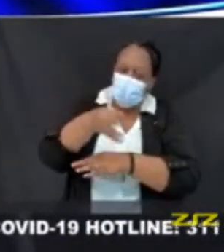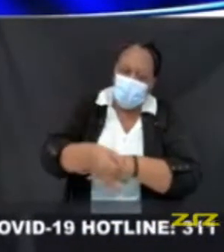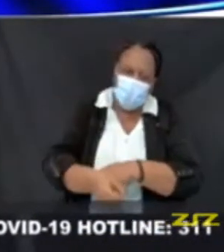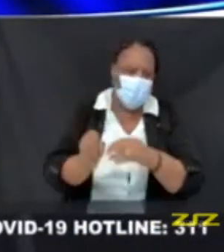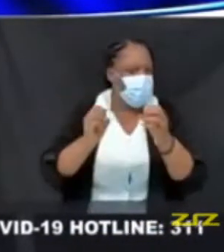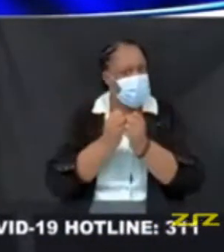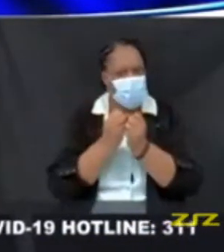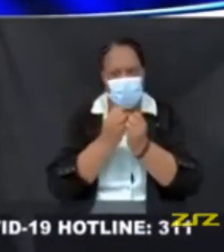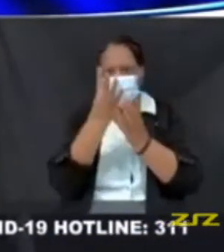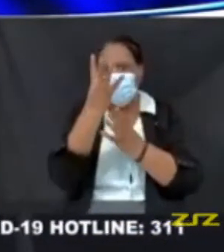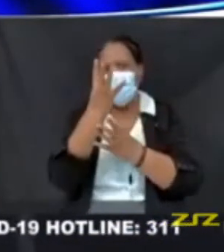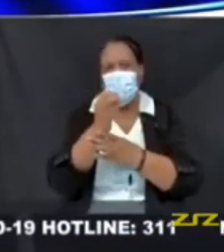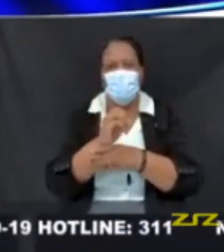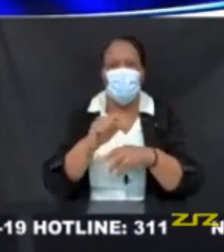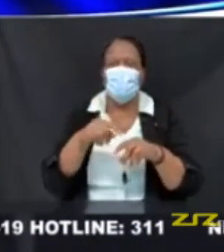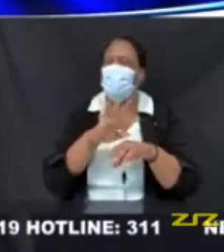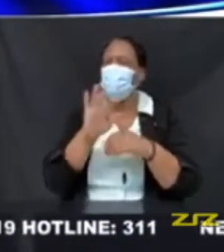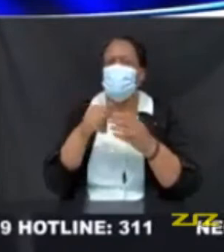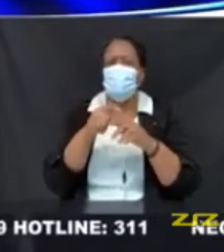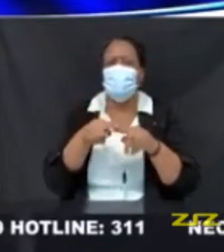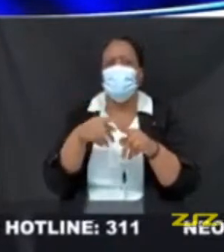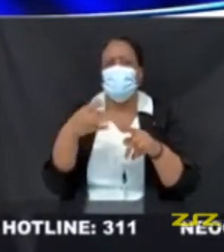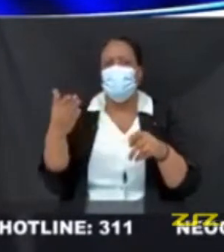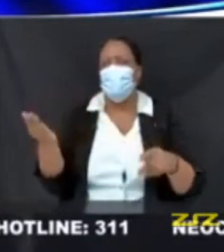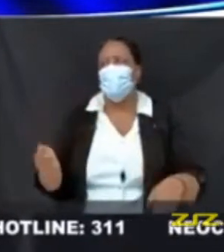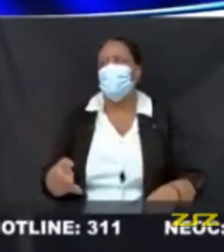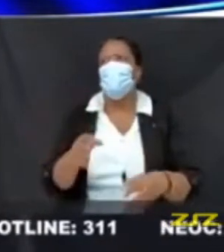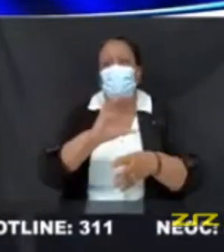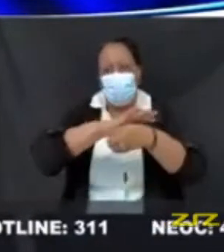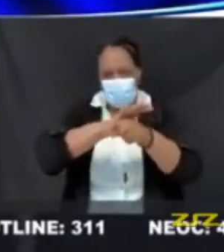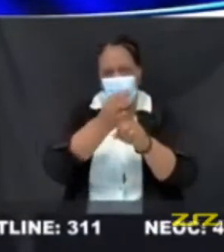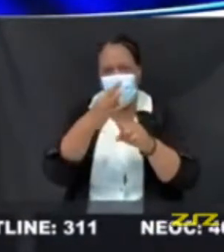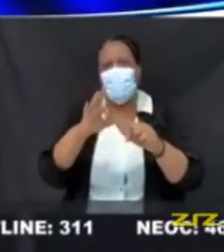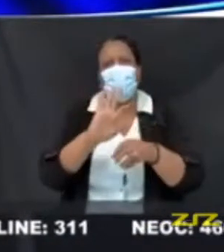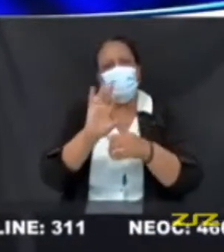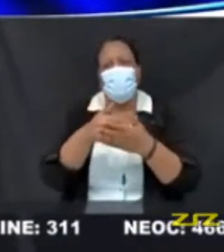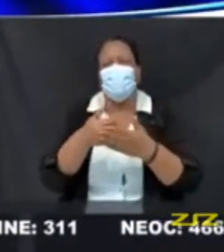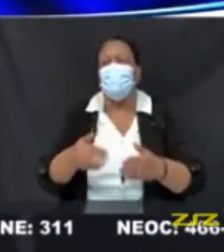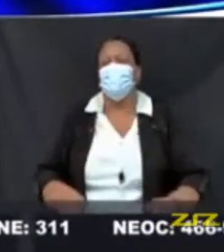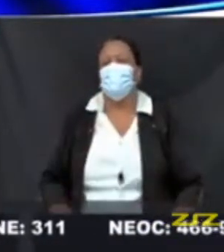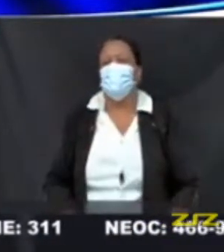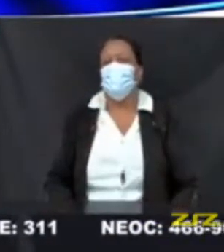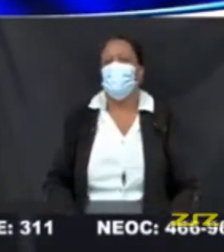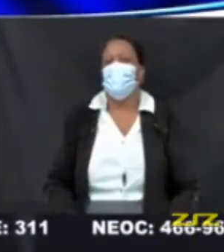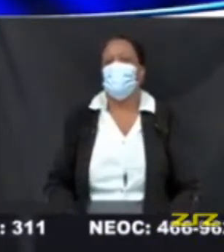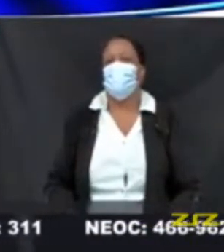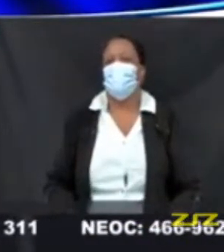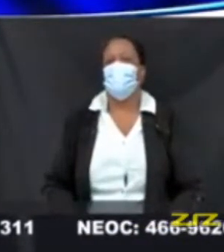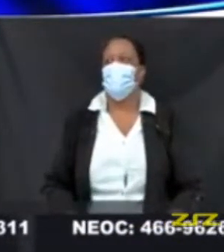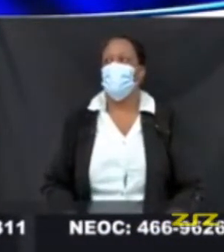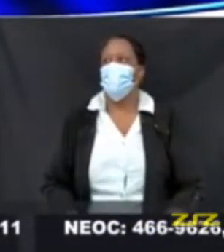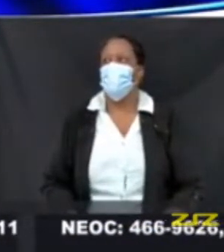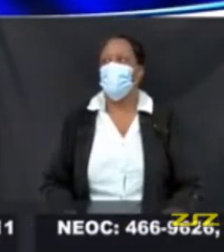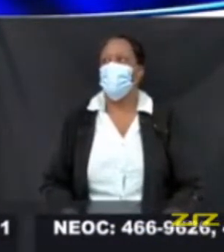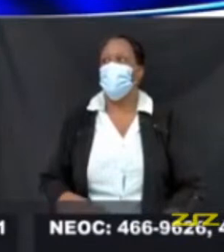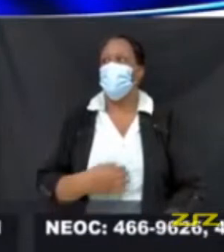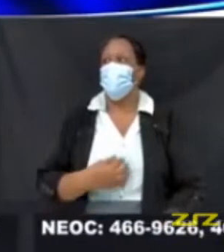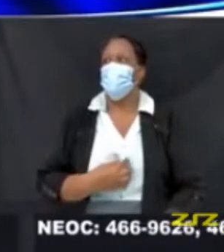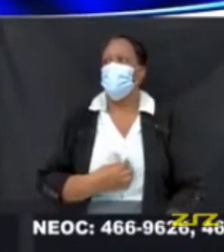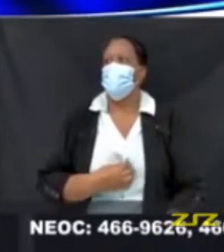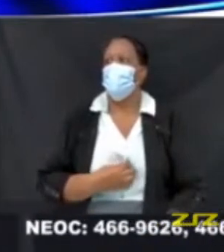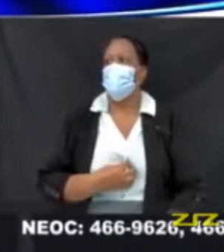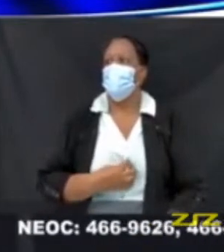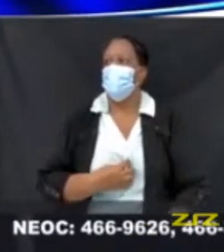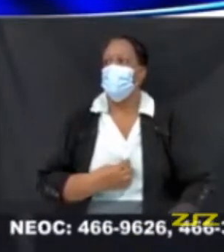for granted, particularly when one considers the inordinately high demands that have been placed on the tiny staff complement